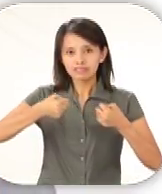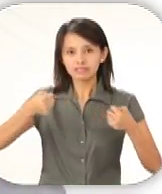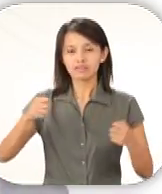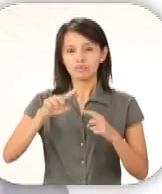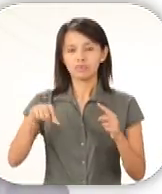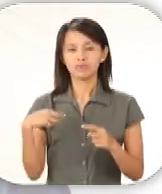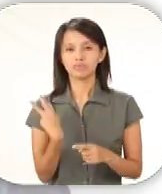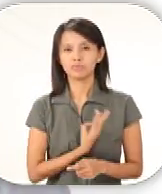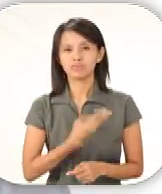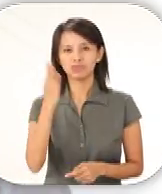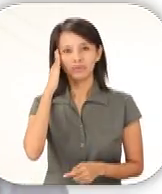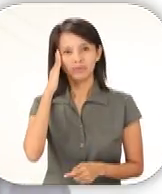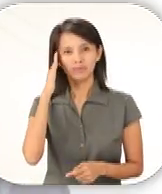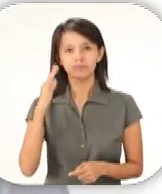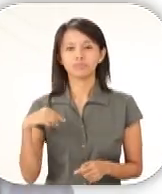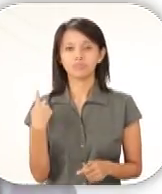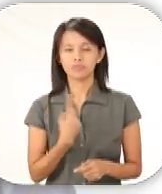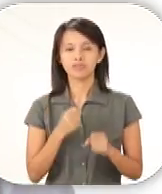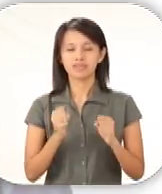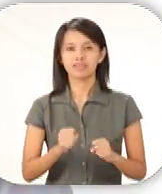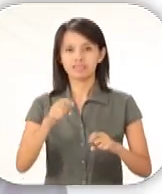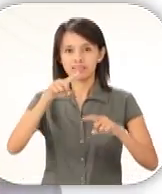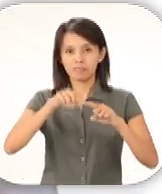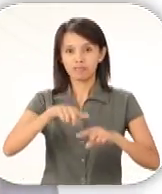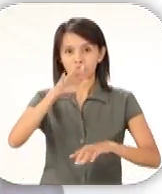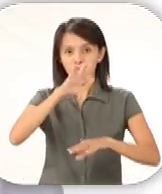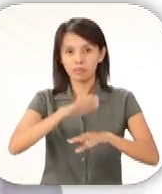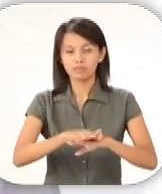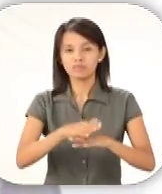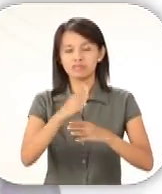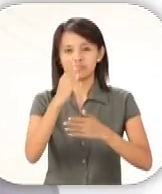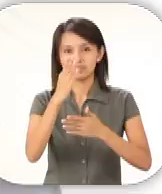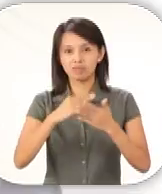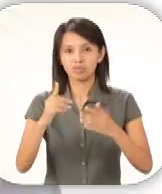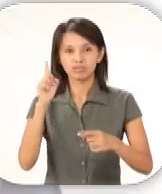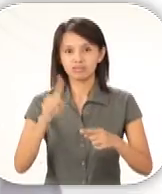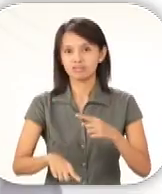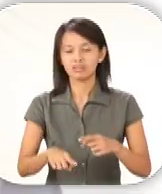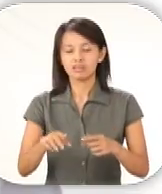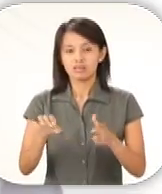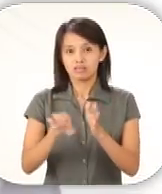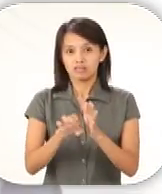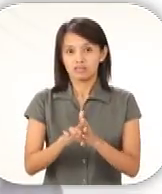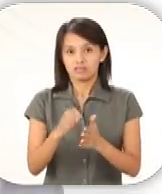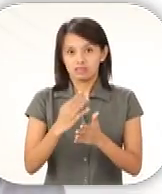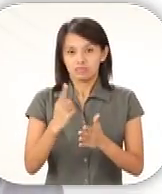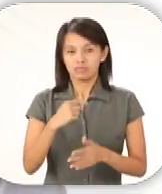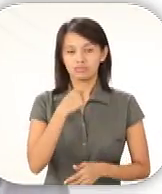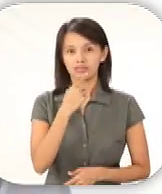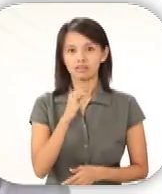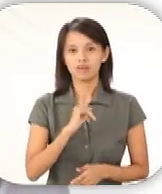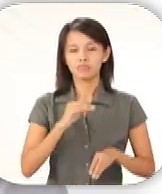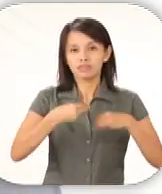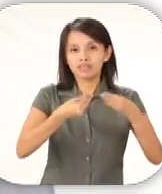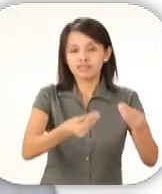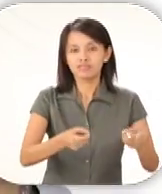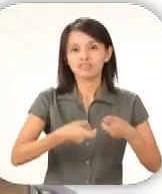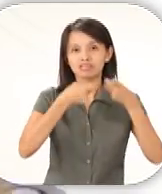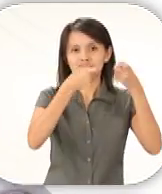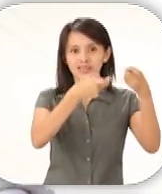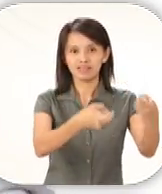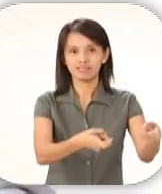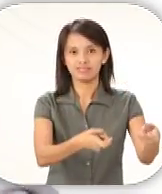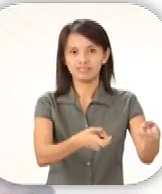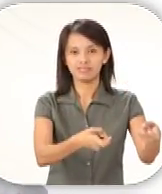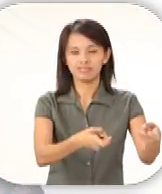is stretched when we know we can depend on someone. If someone says, hey, I will